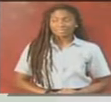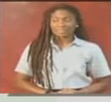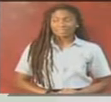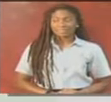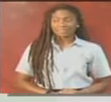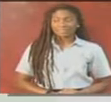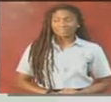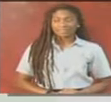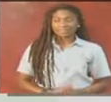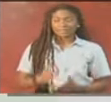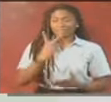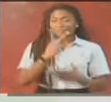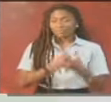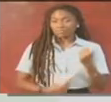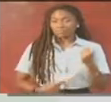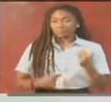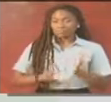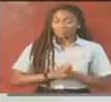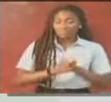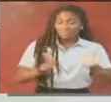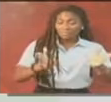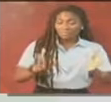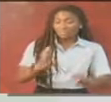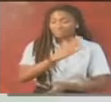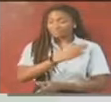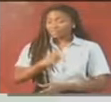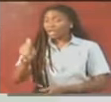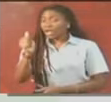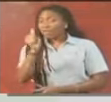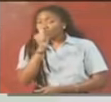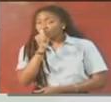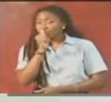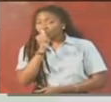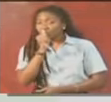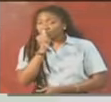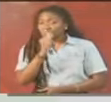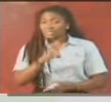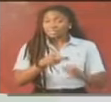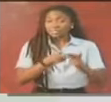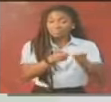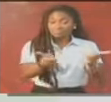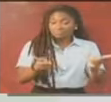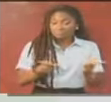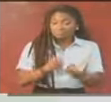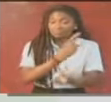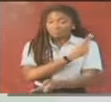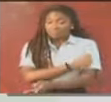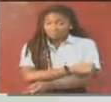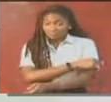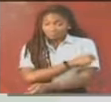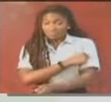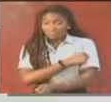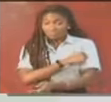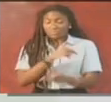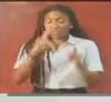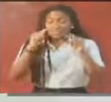At both public and private facilities at that time, we would have vaccinated we would have